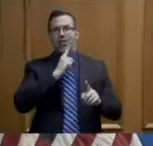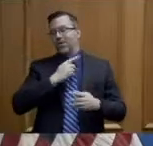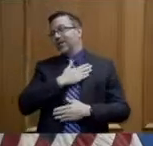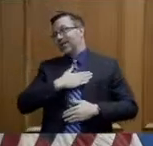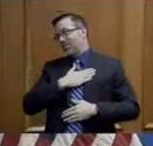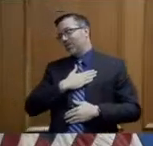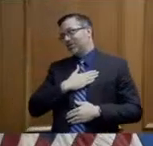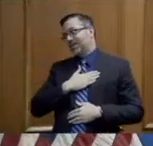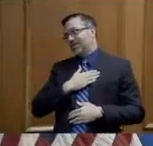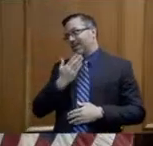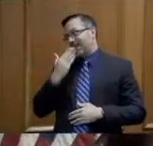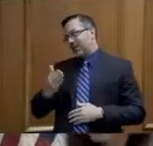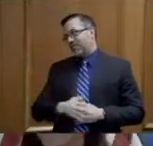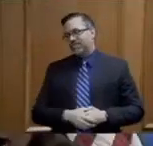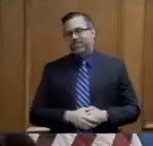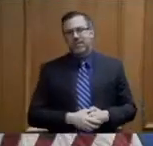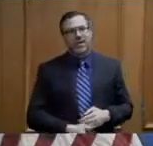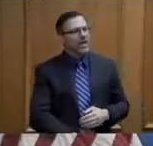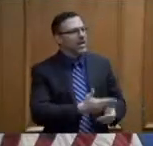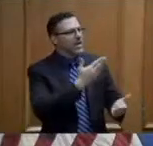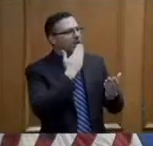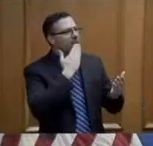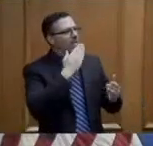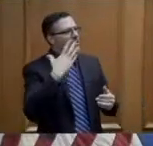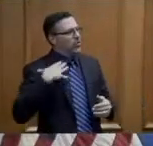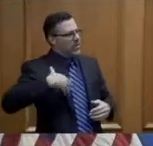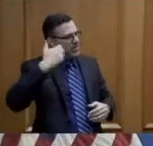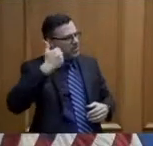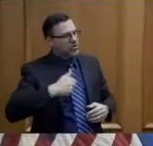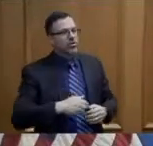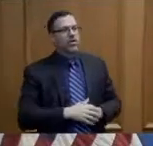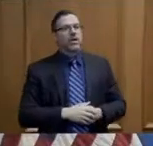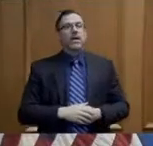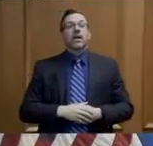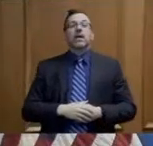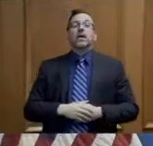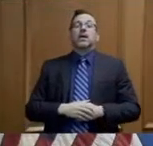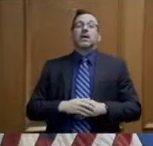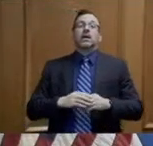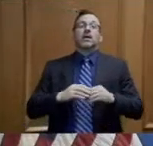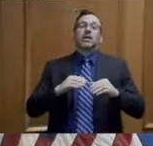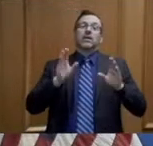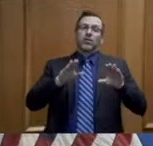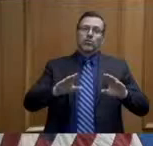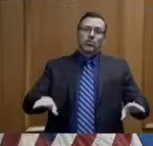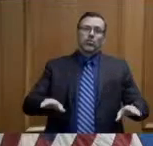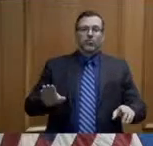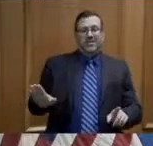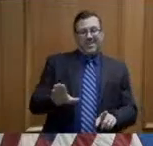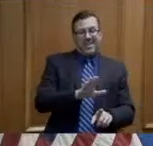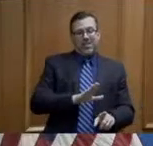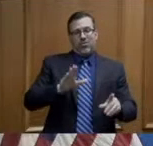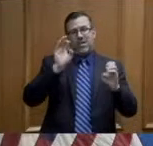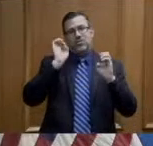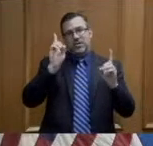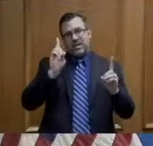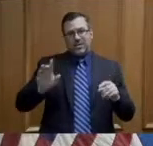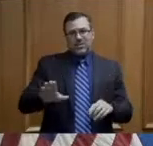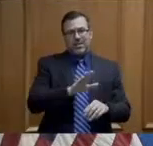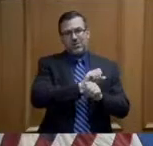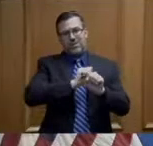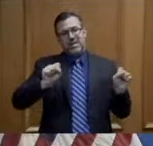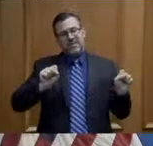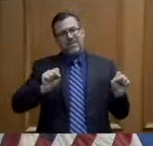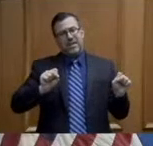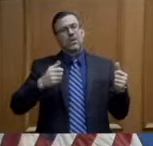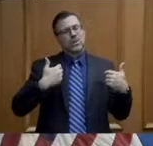Thank you. Thank you, Commissioner. Certainly the education of our children and their well-being is an investment